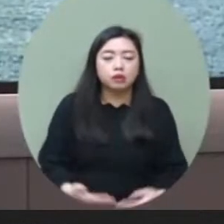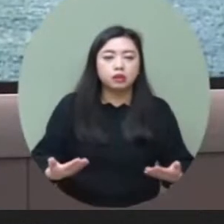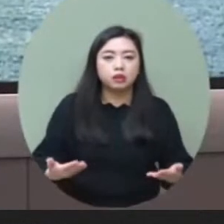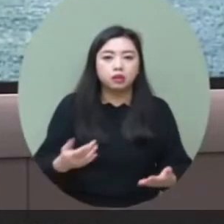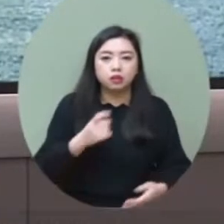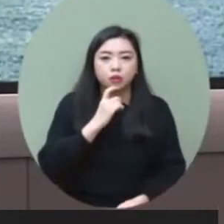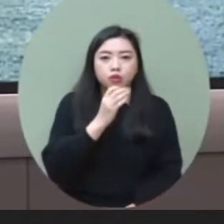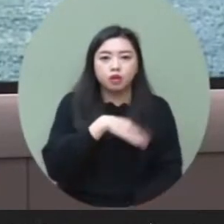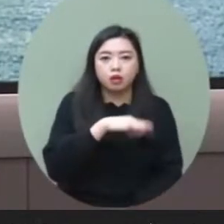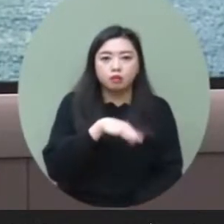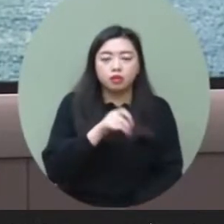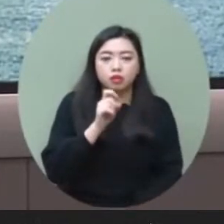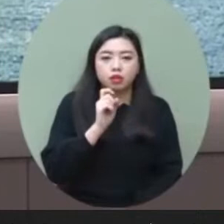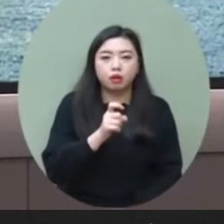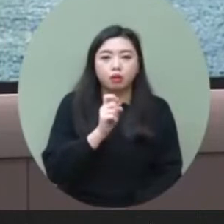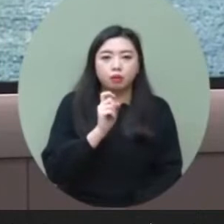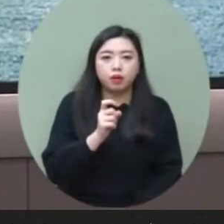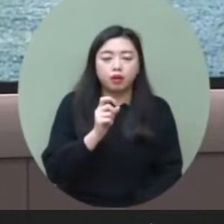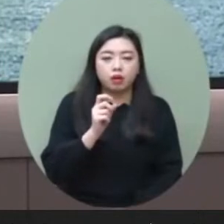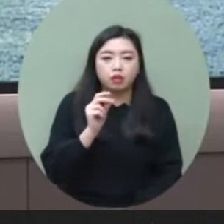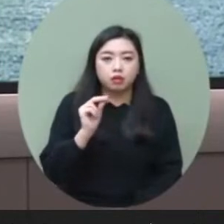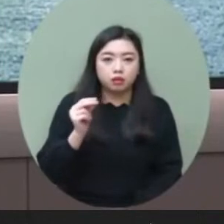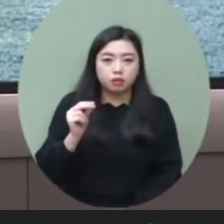authority's position. We have